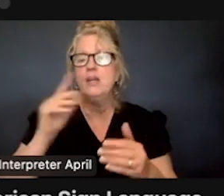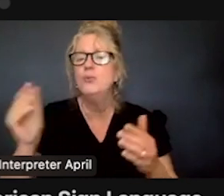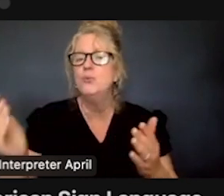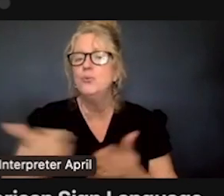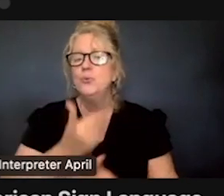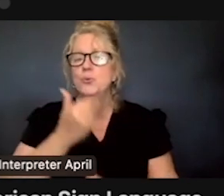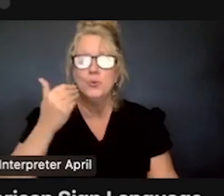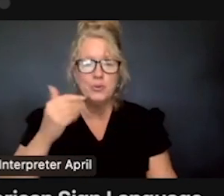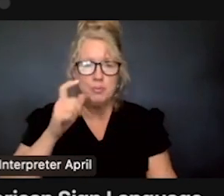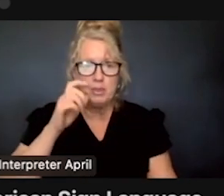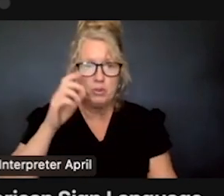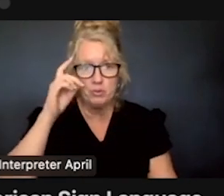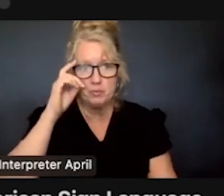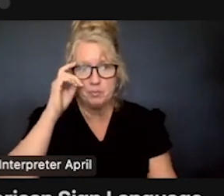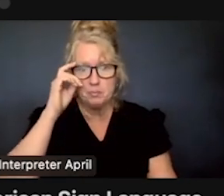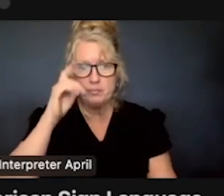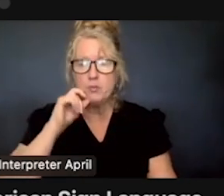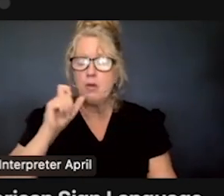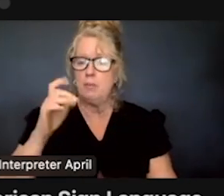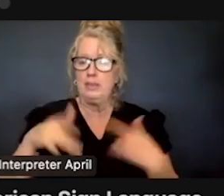So I'm excited about that.